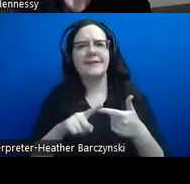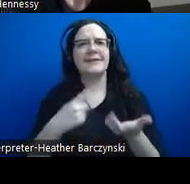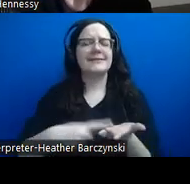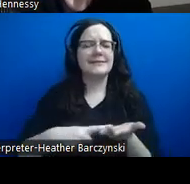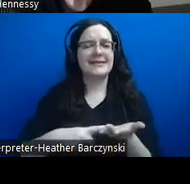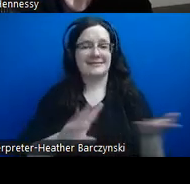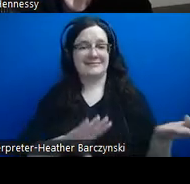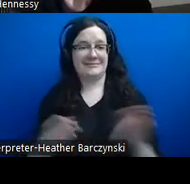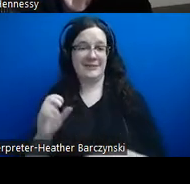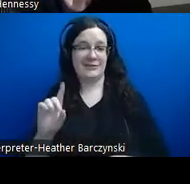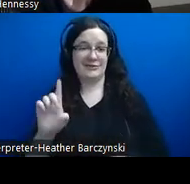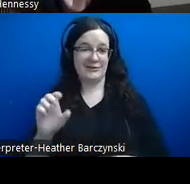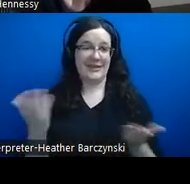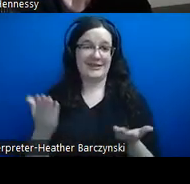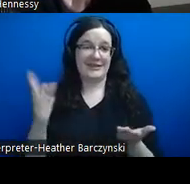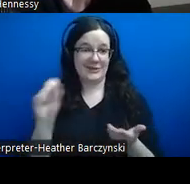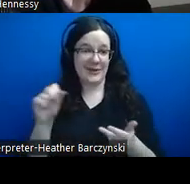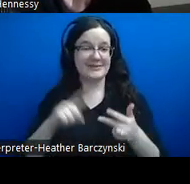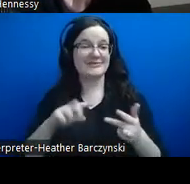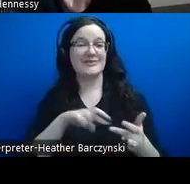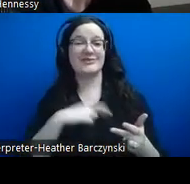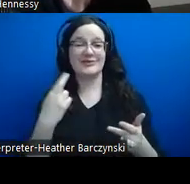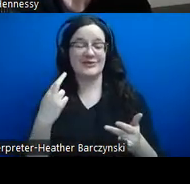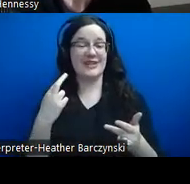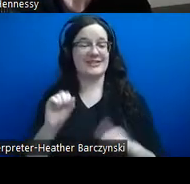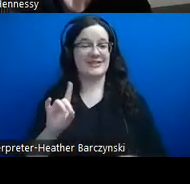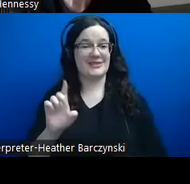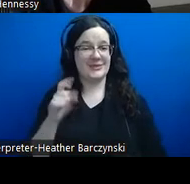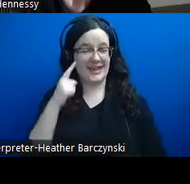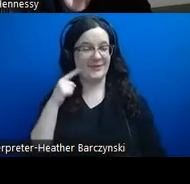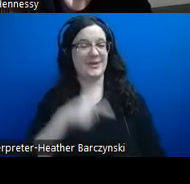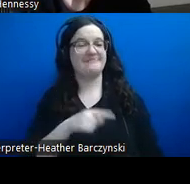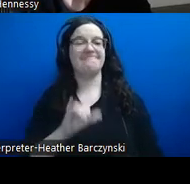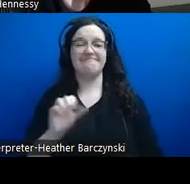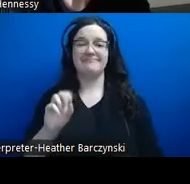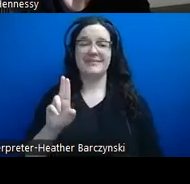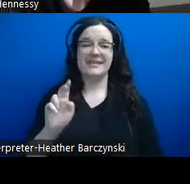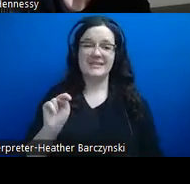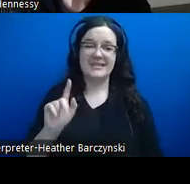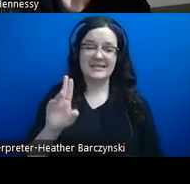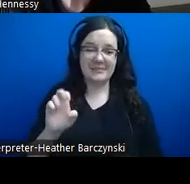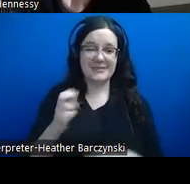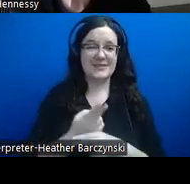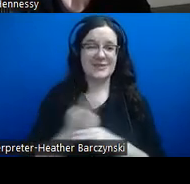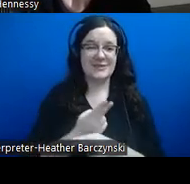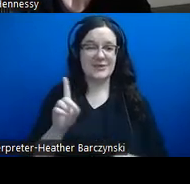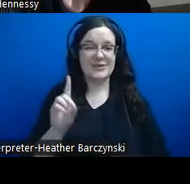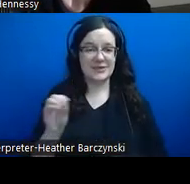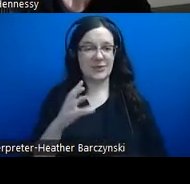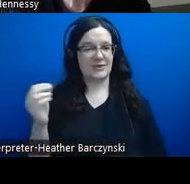States, the risk of suicide among individuals with substance use disorders and problem gambling, the relationship between problem